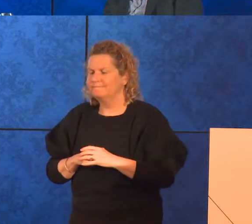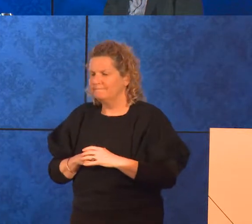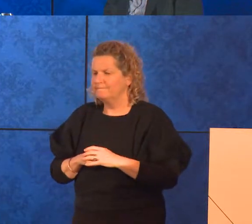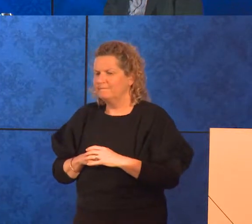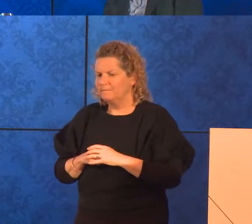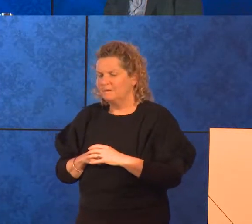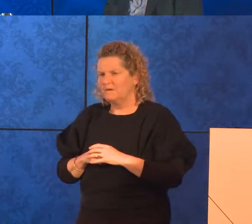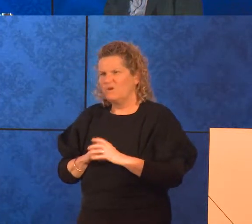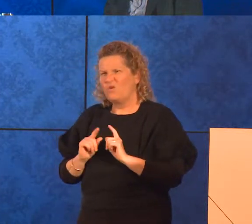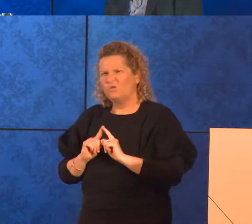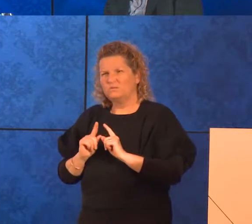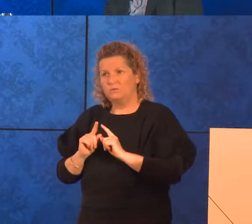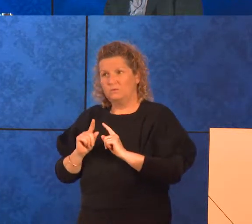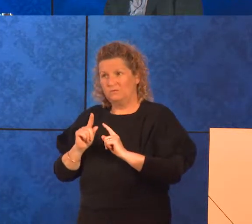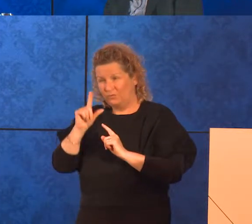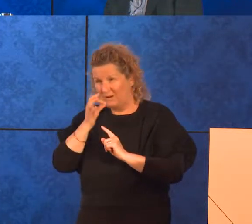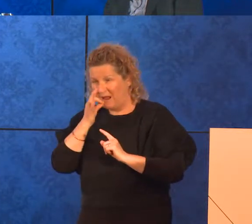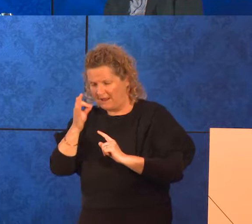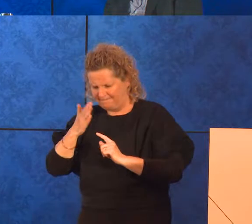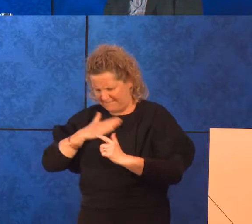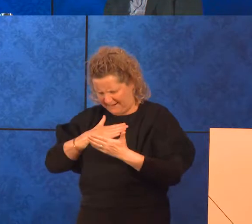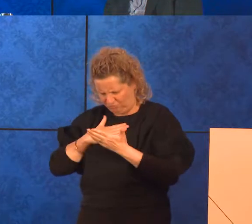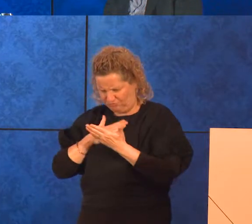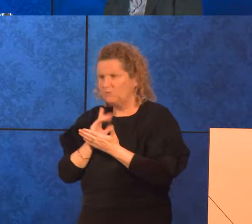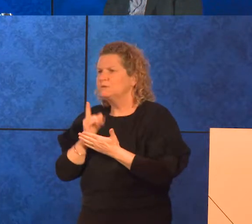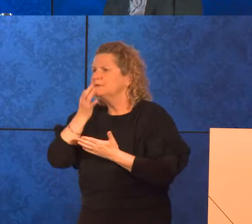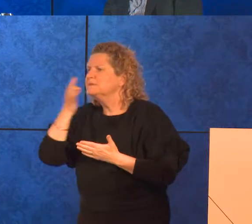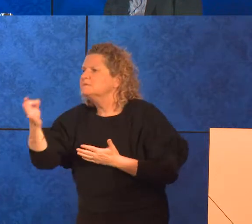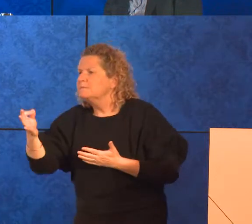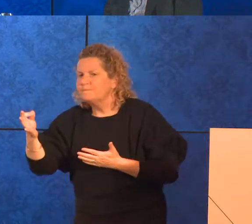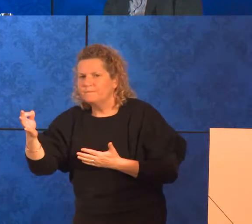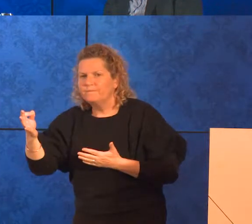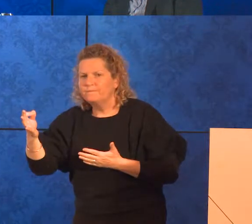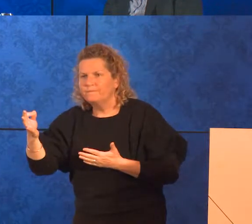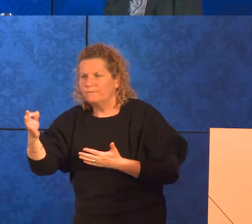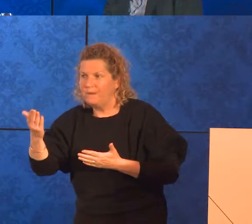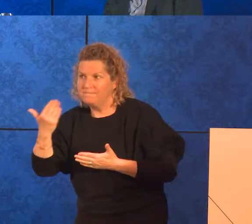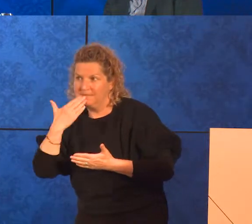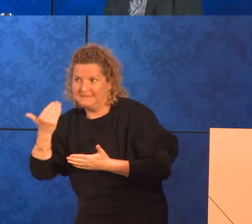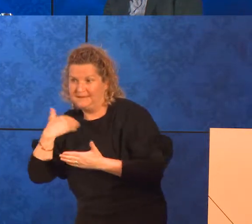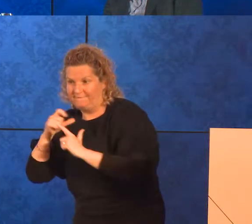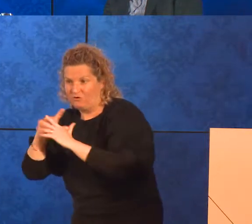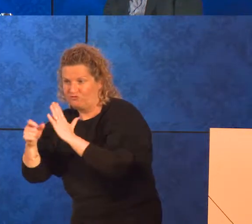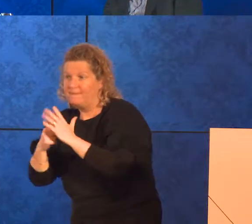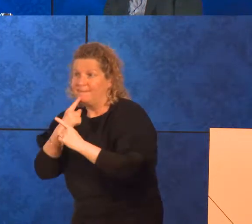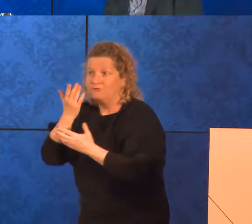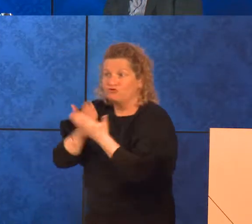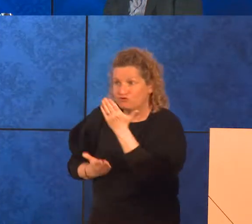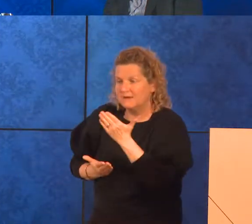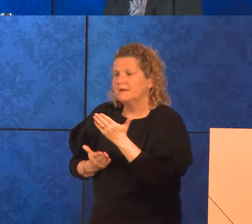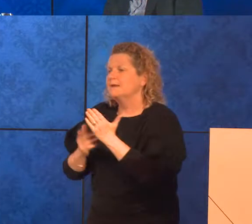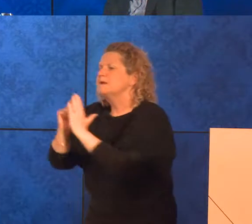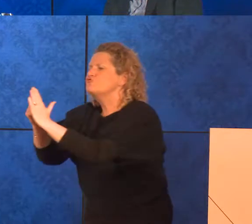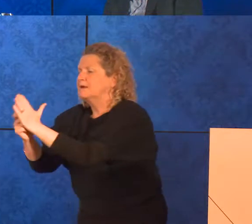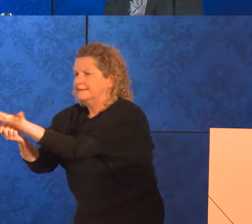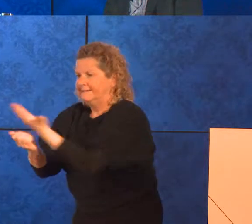to ask what your rights are, because there is rights, and you are able to request a draft. You are able to look over that content,